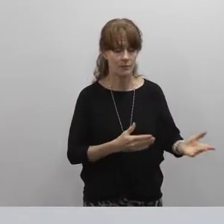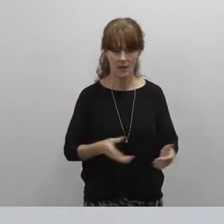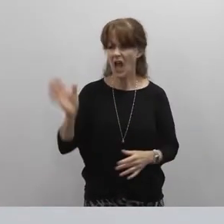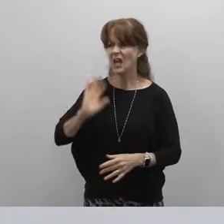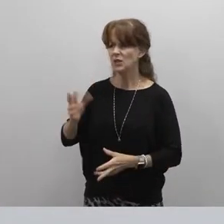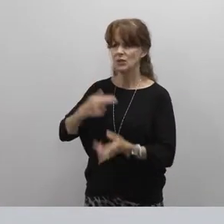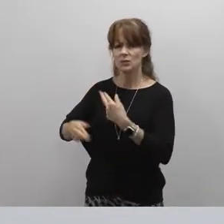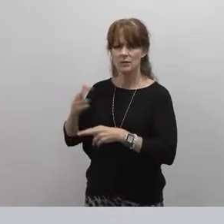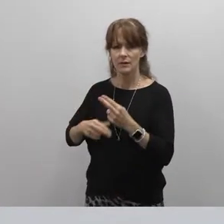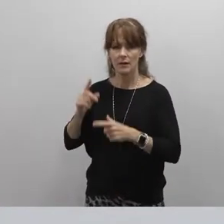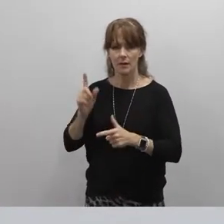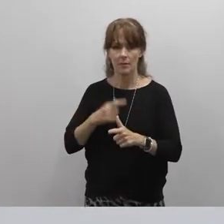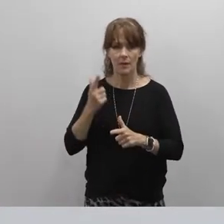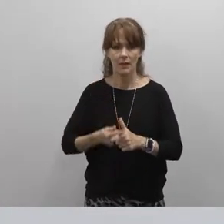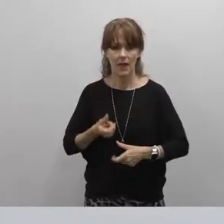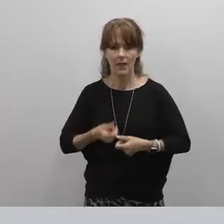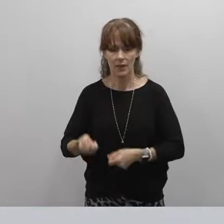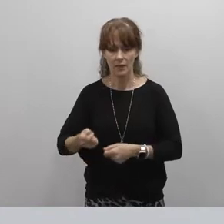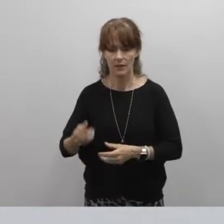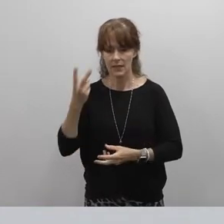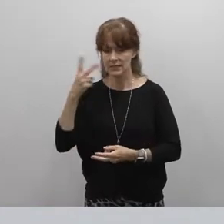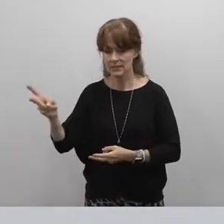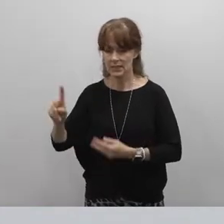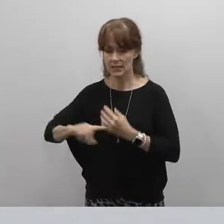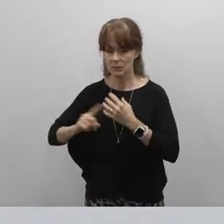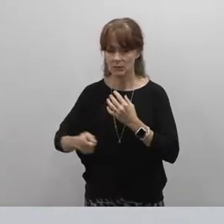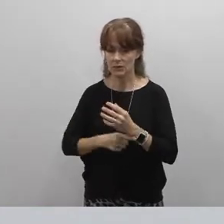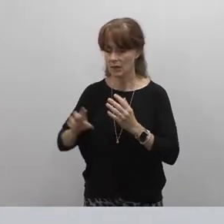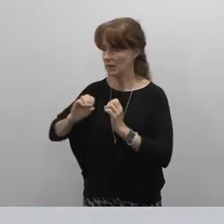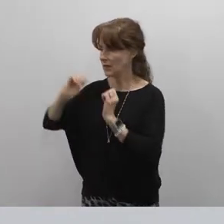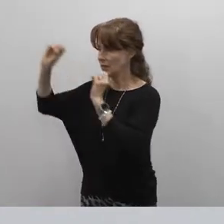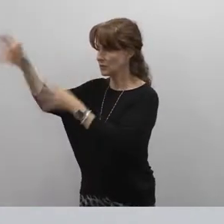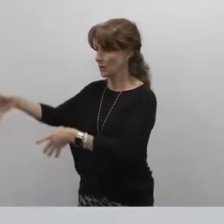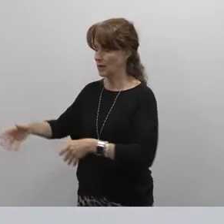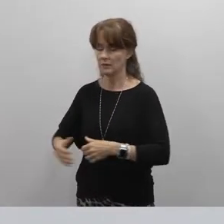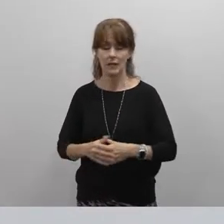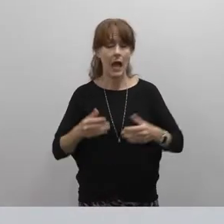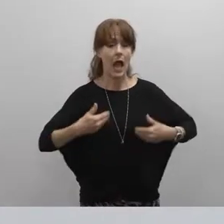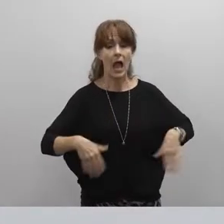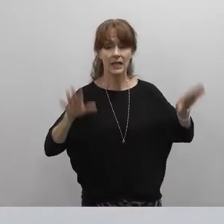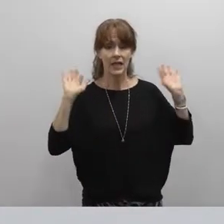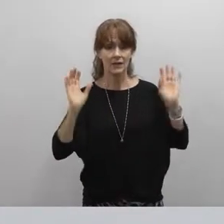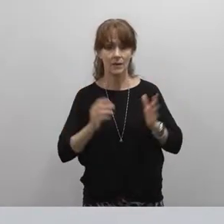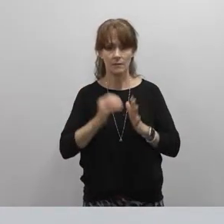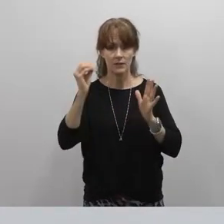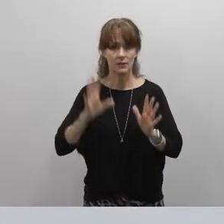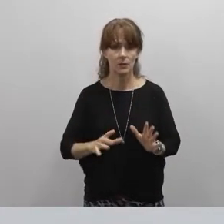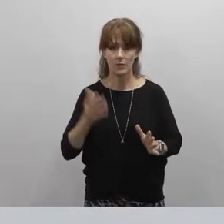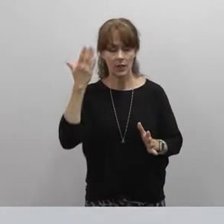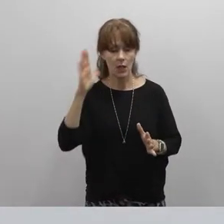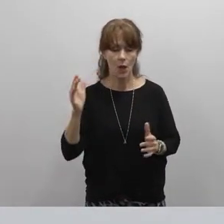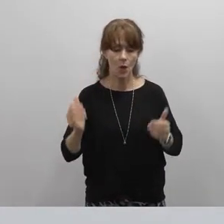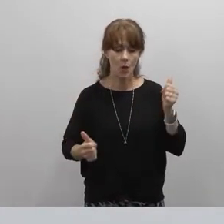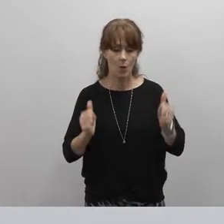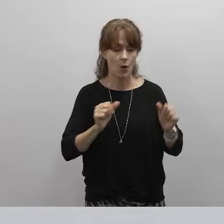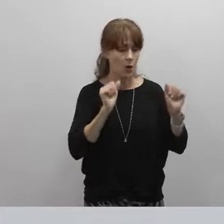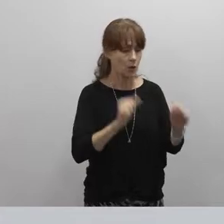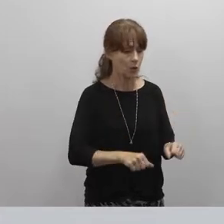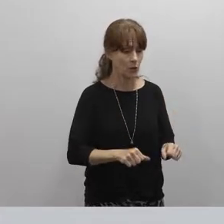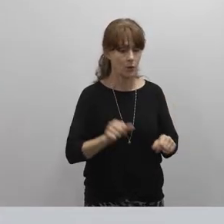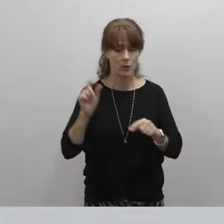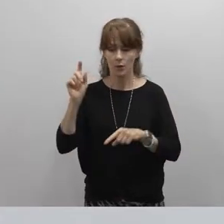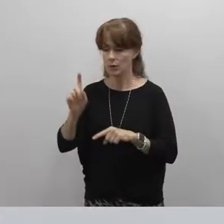recycle, but would then see custodians throwing recycling in the trash. Quote, I gave up because students did not know what could or could not